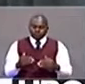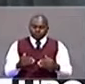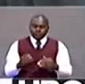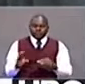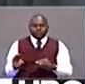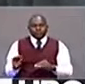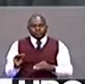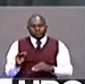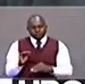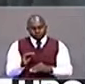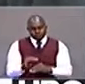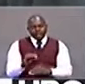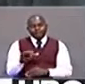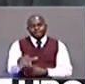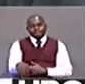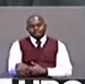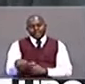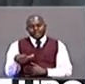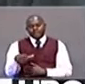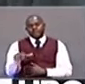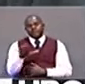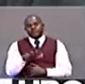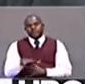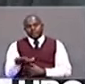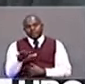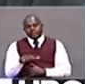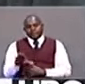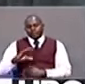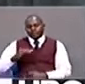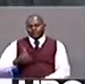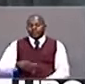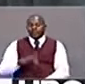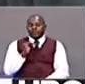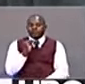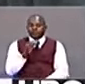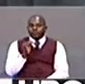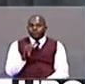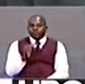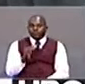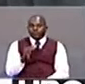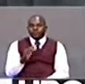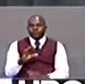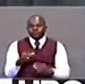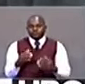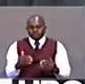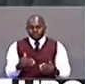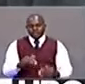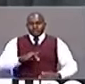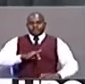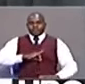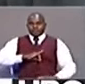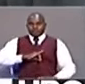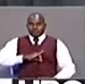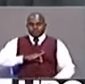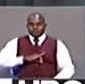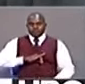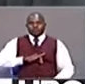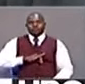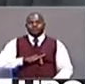over the mining area. Madam Speaker, I personally,